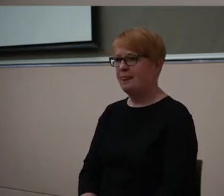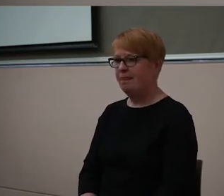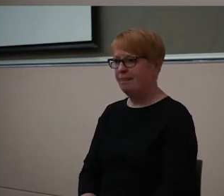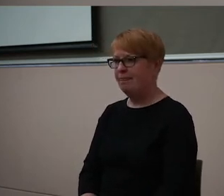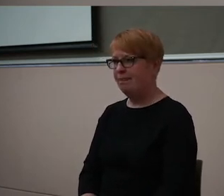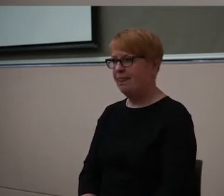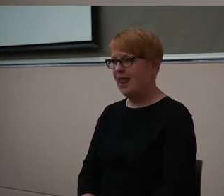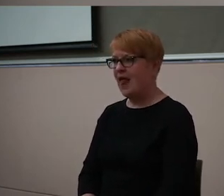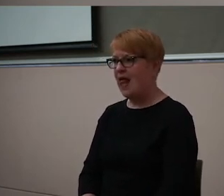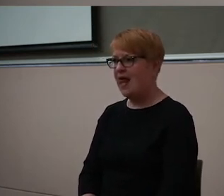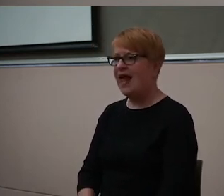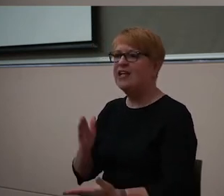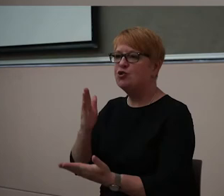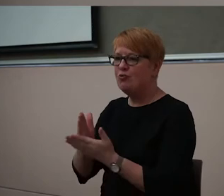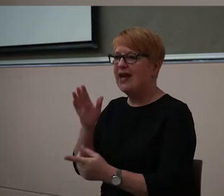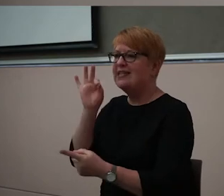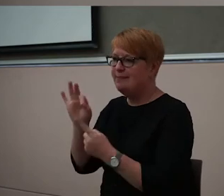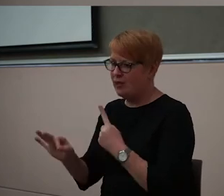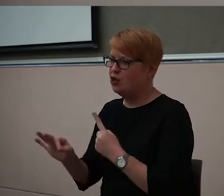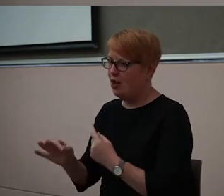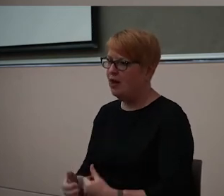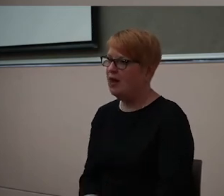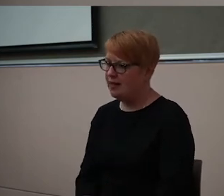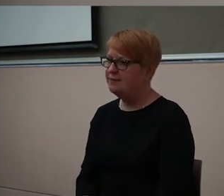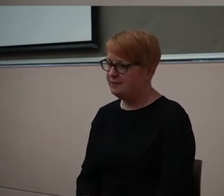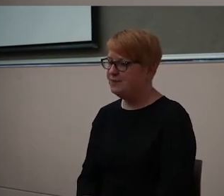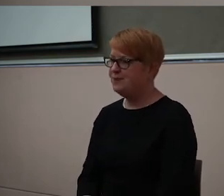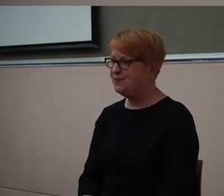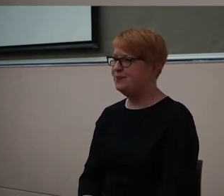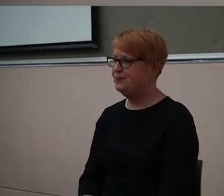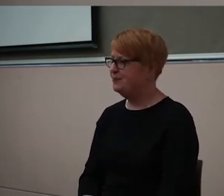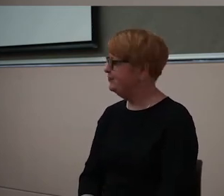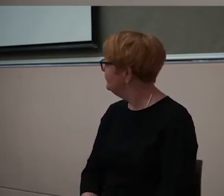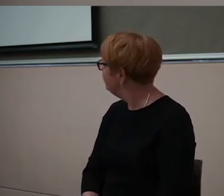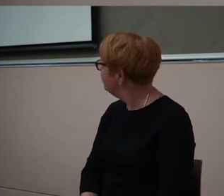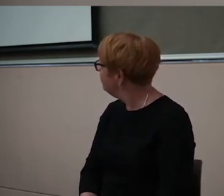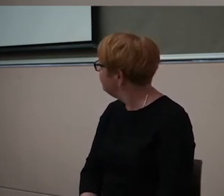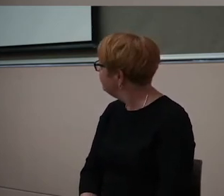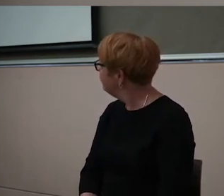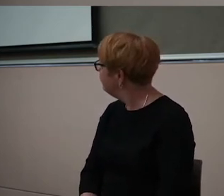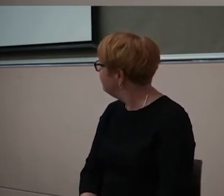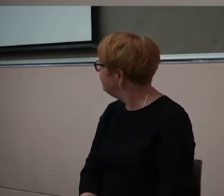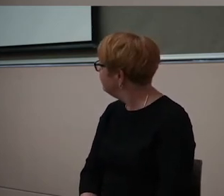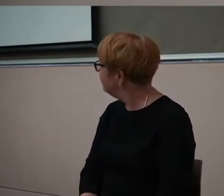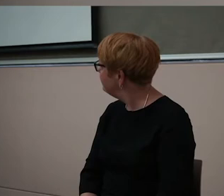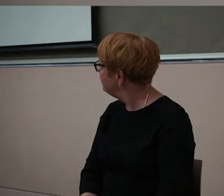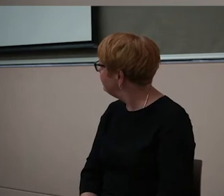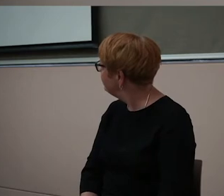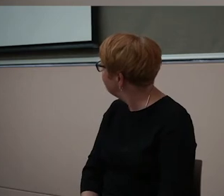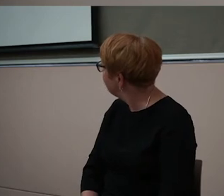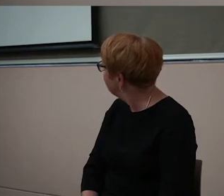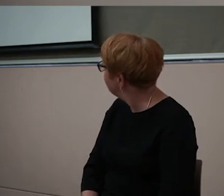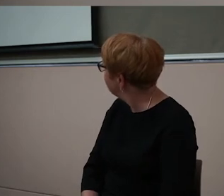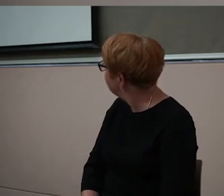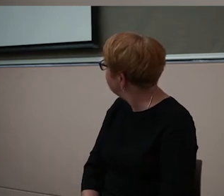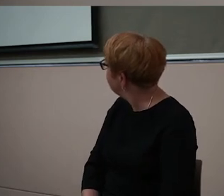You want to show the films first? Yeah, that's good. So the first one is called A Mine, and there's a little bit of audio